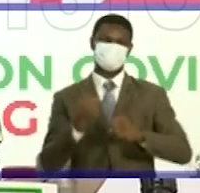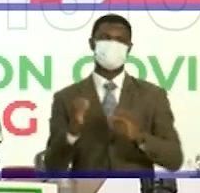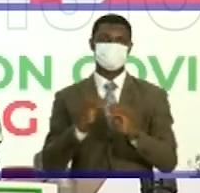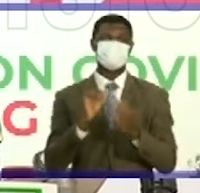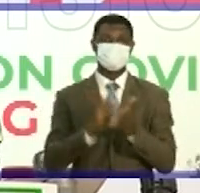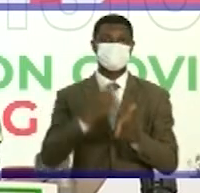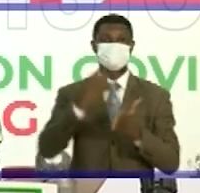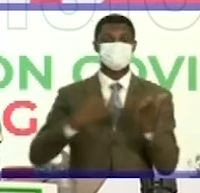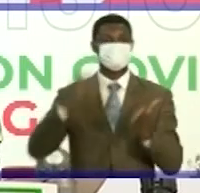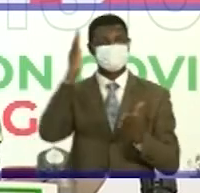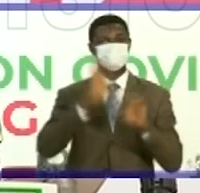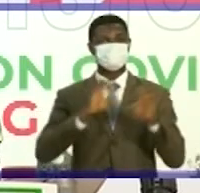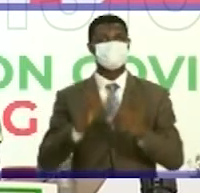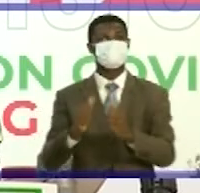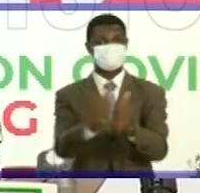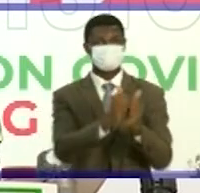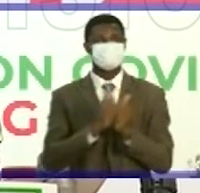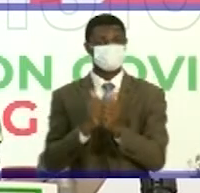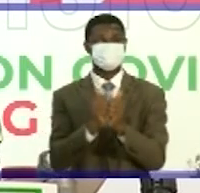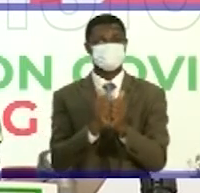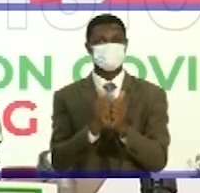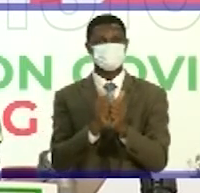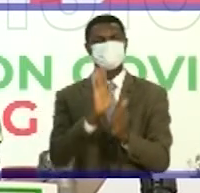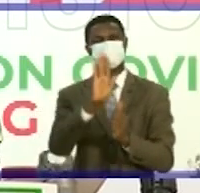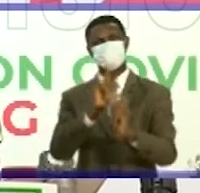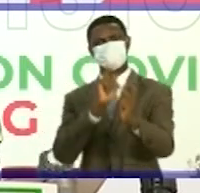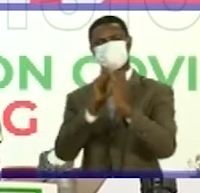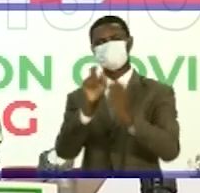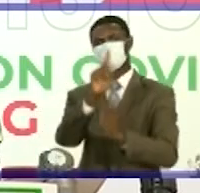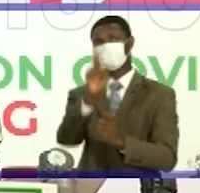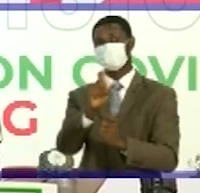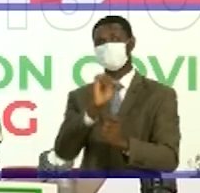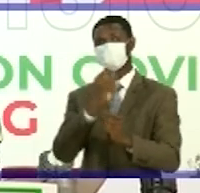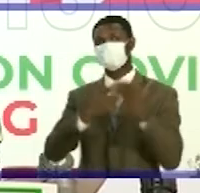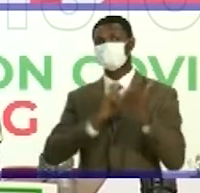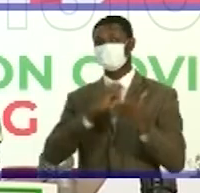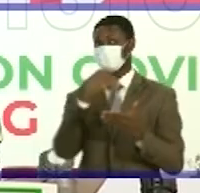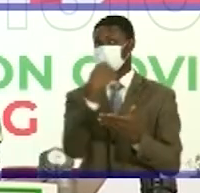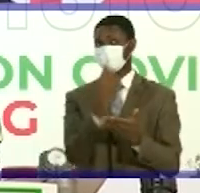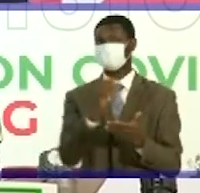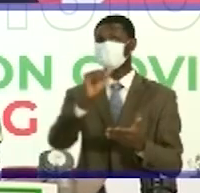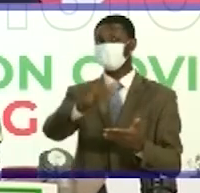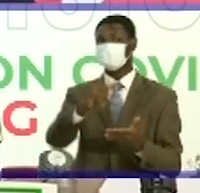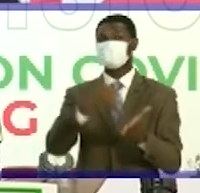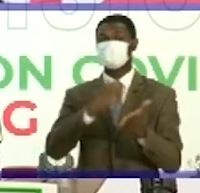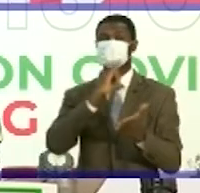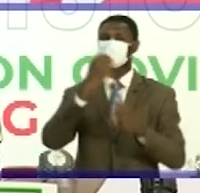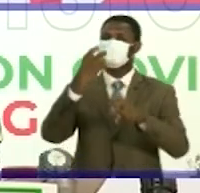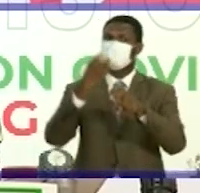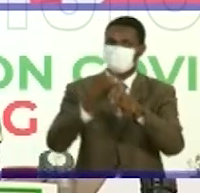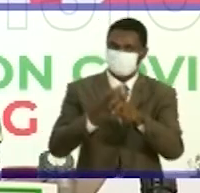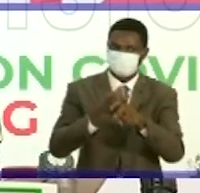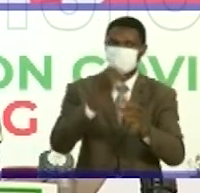collectively. Now, going down to your specific question around contact tracing, what I said, yes, it is harder when you have